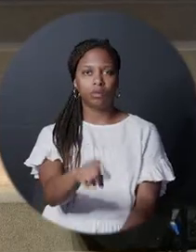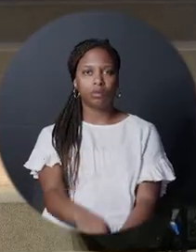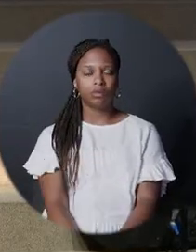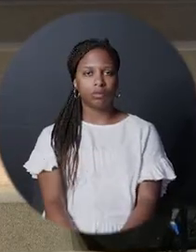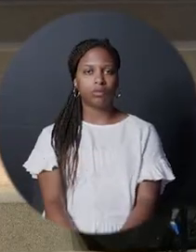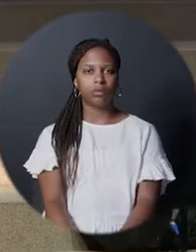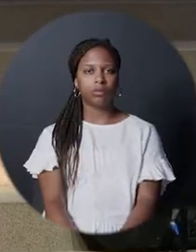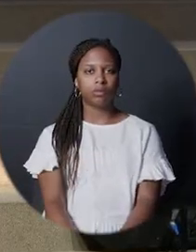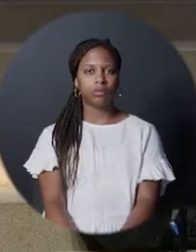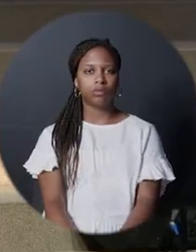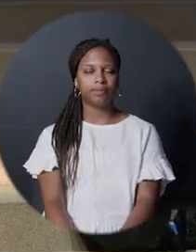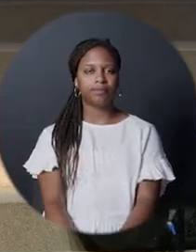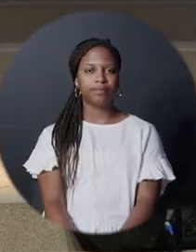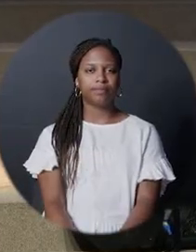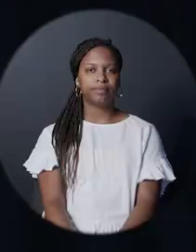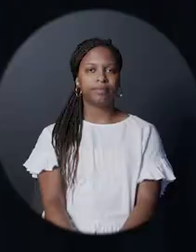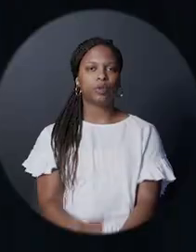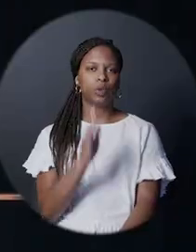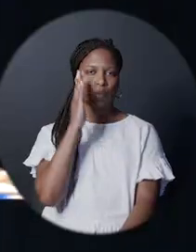I promise you,